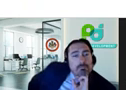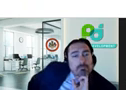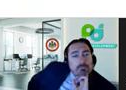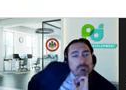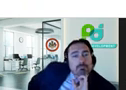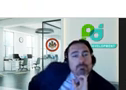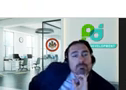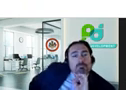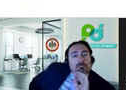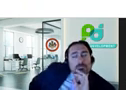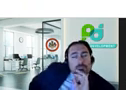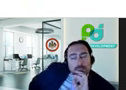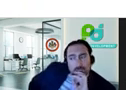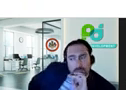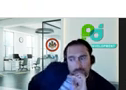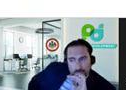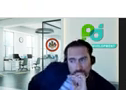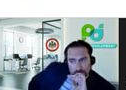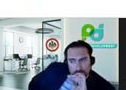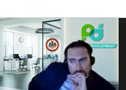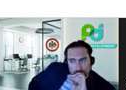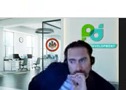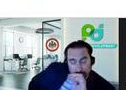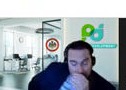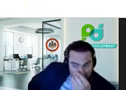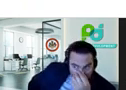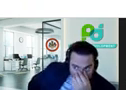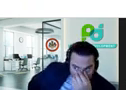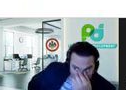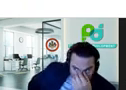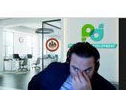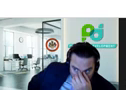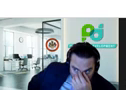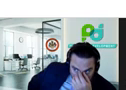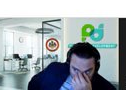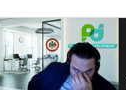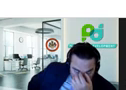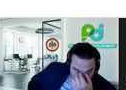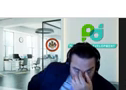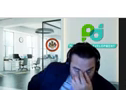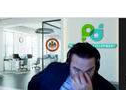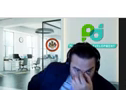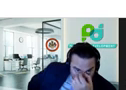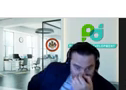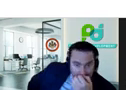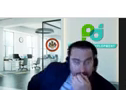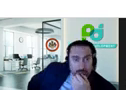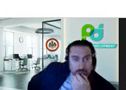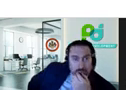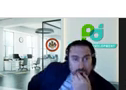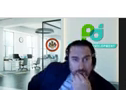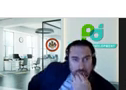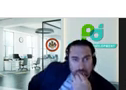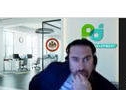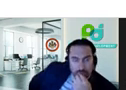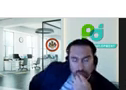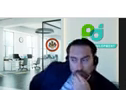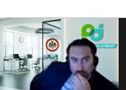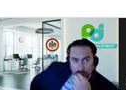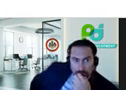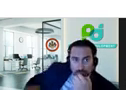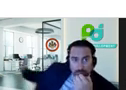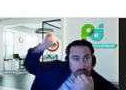the other with surface lots and office buildings and light industrial. With redevelopment, especially with the amount of park acreage